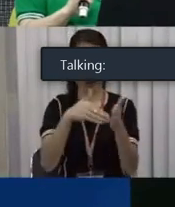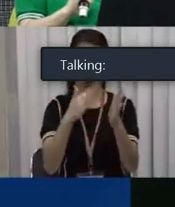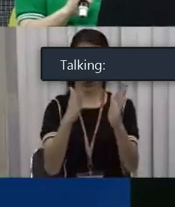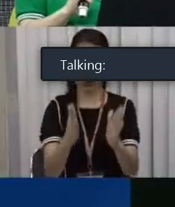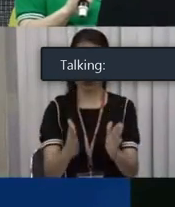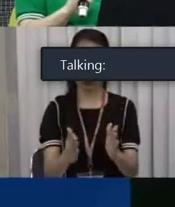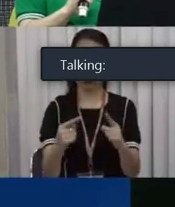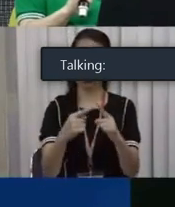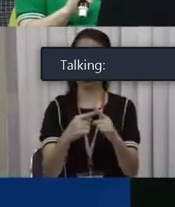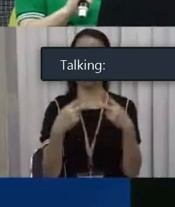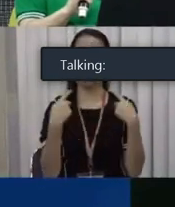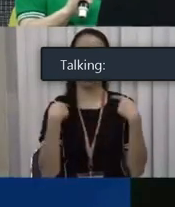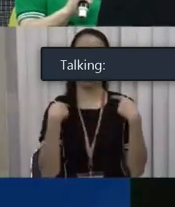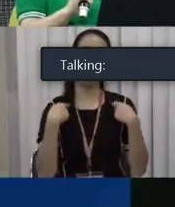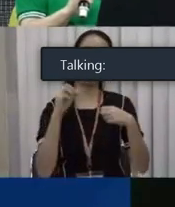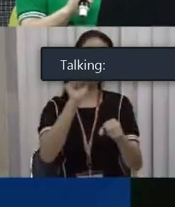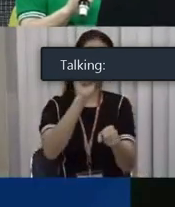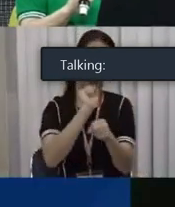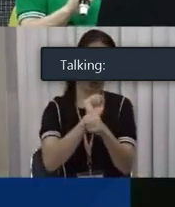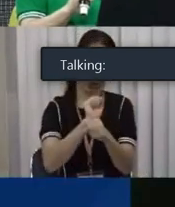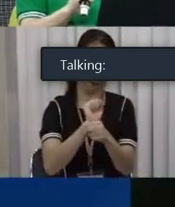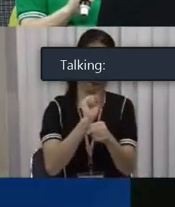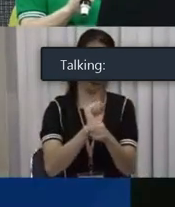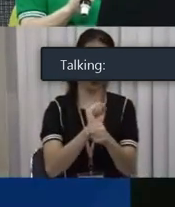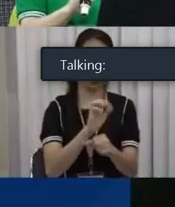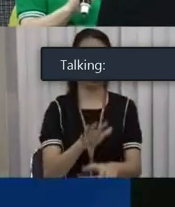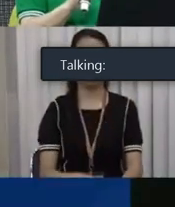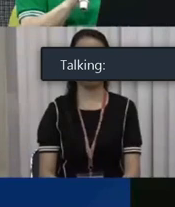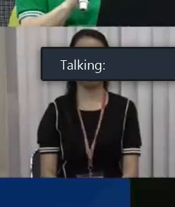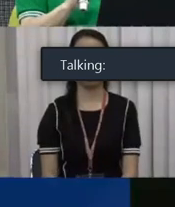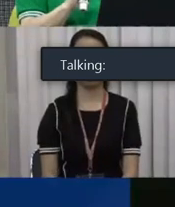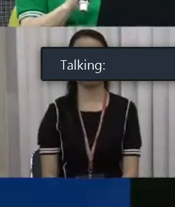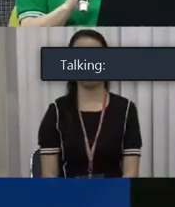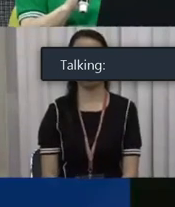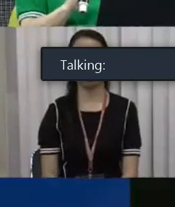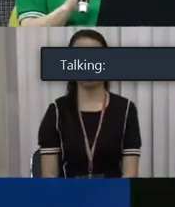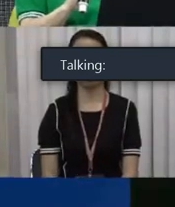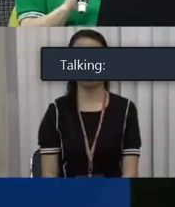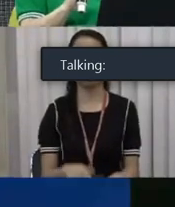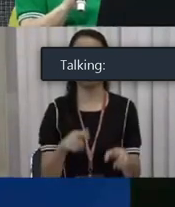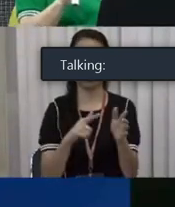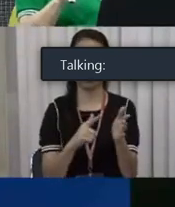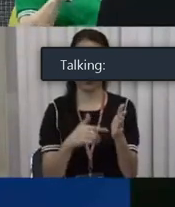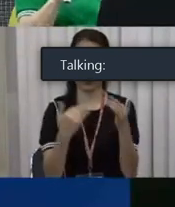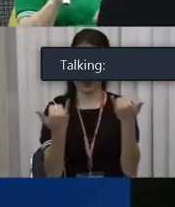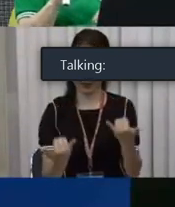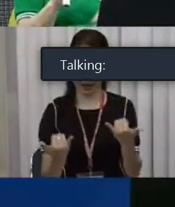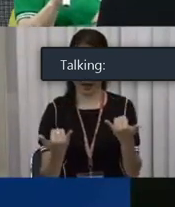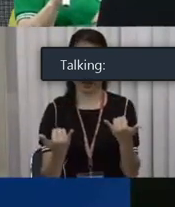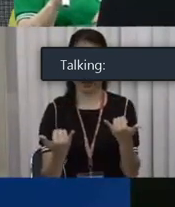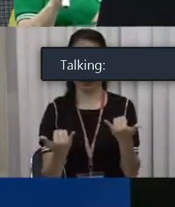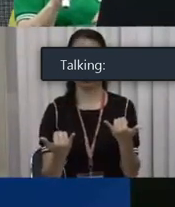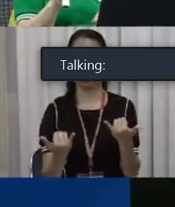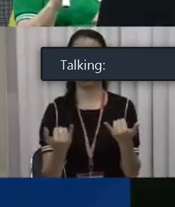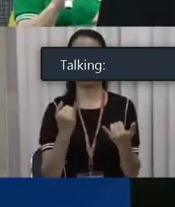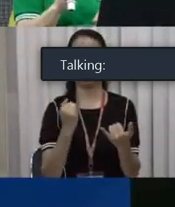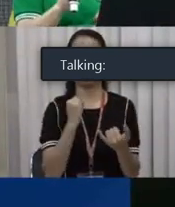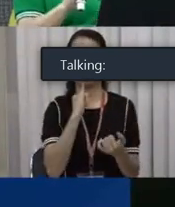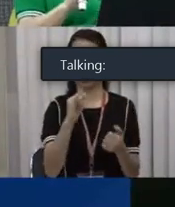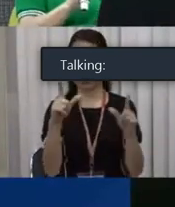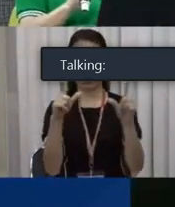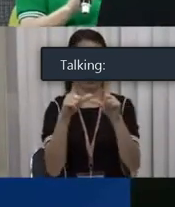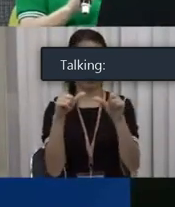and obligations of employees and employers. So, this